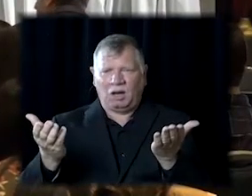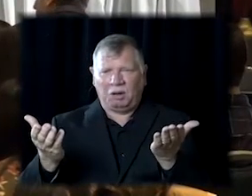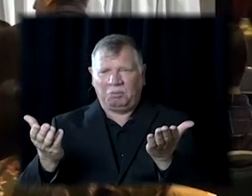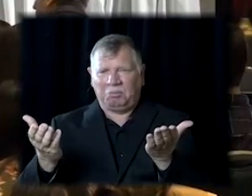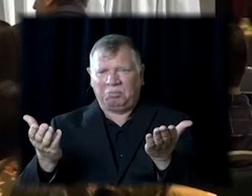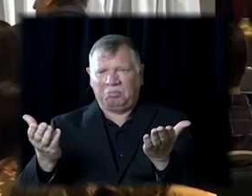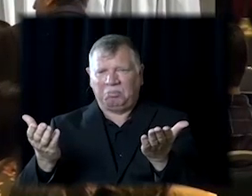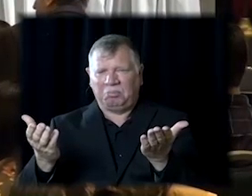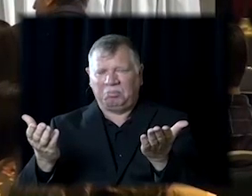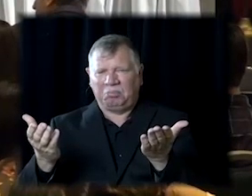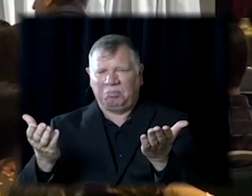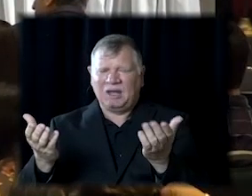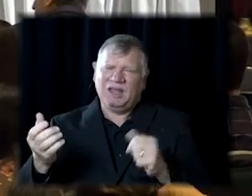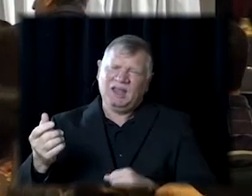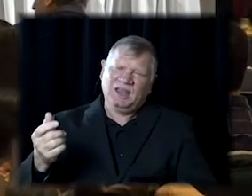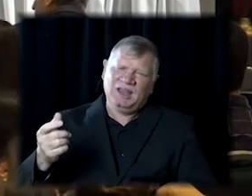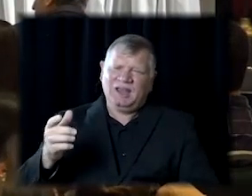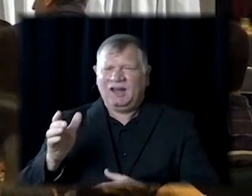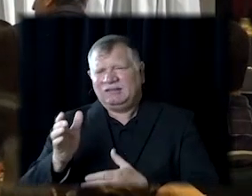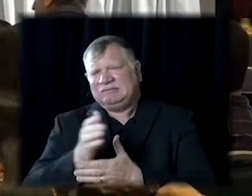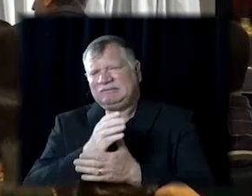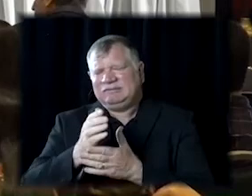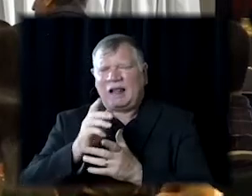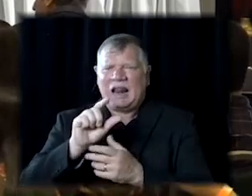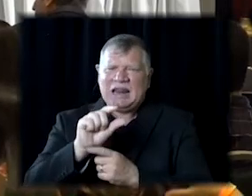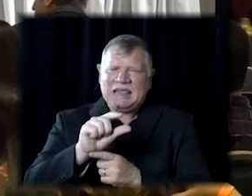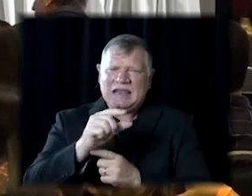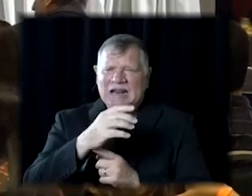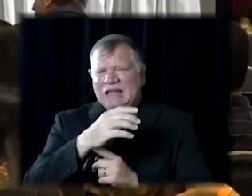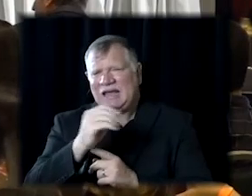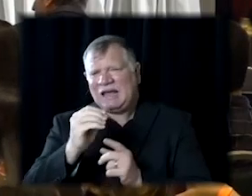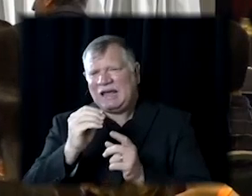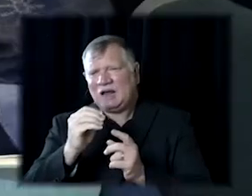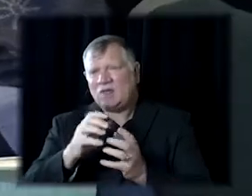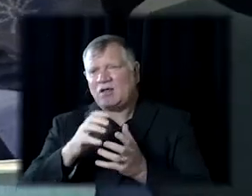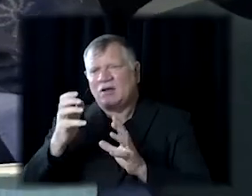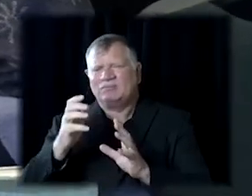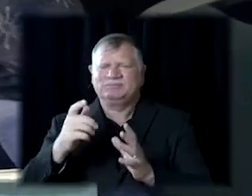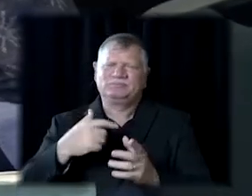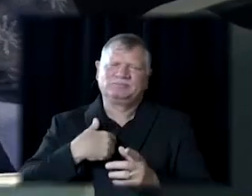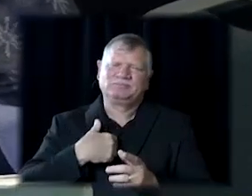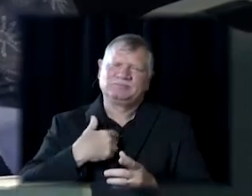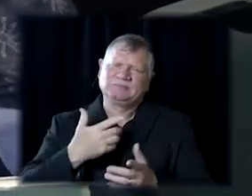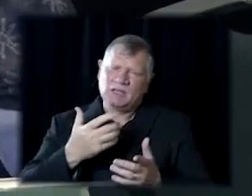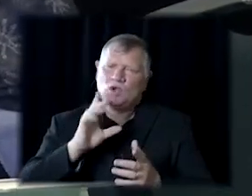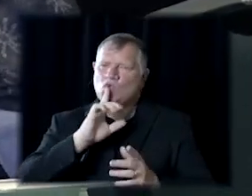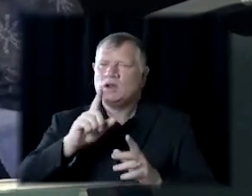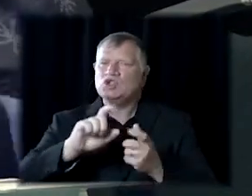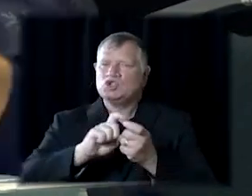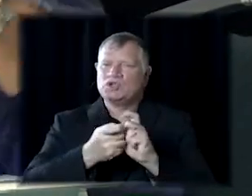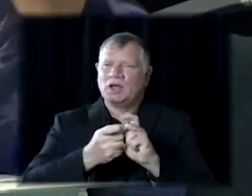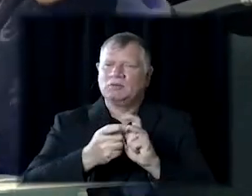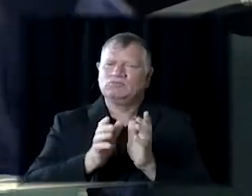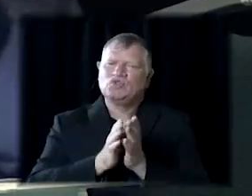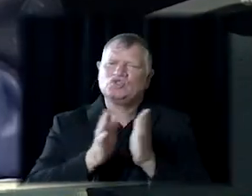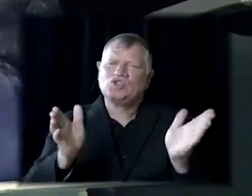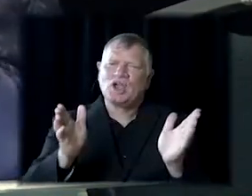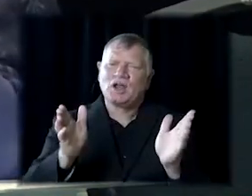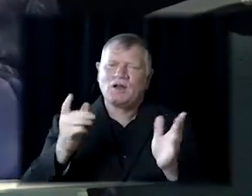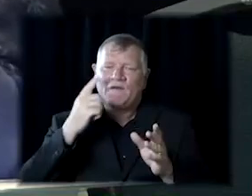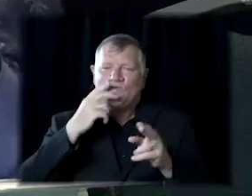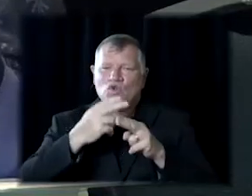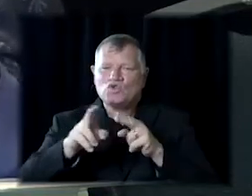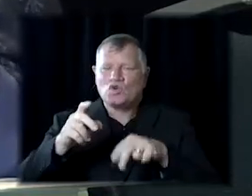Somewhere in between a little and radical. it is a change, and if I were to describe the change in general terms, for the